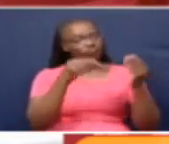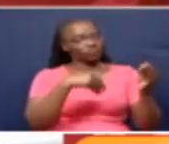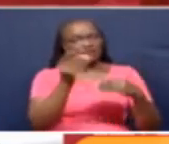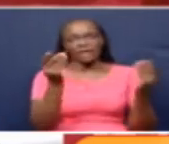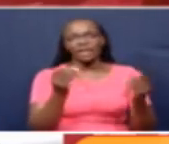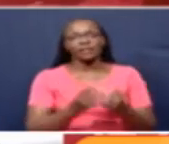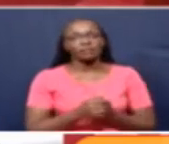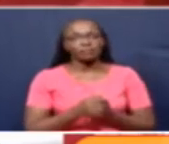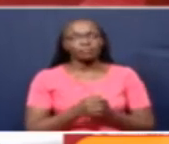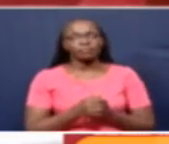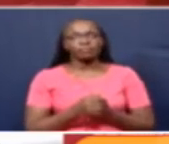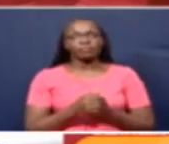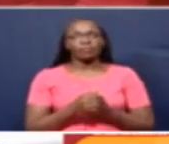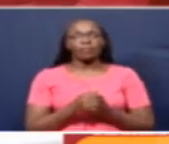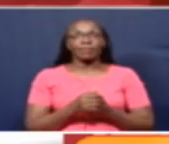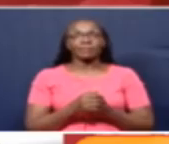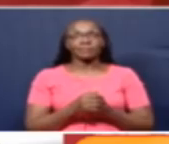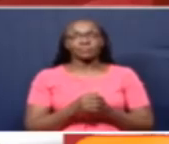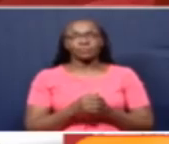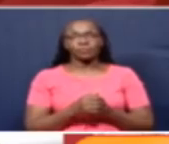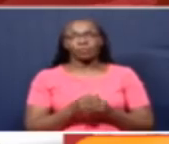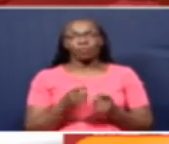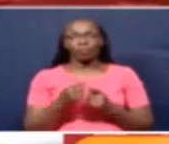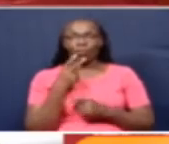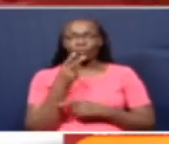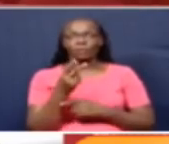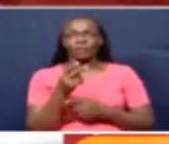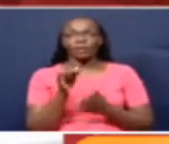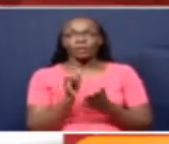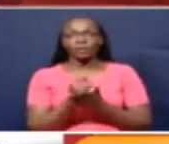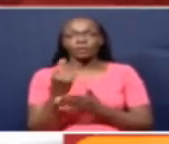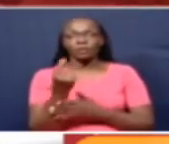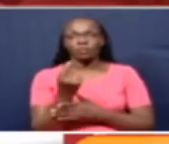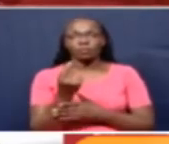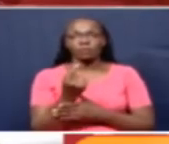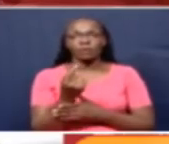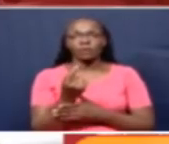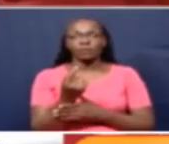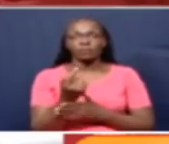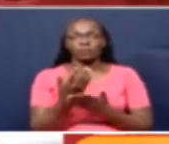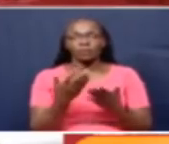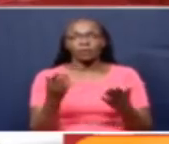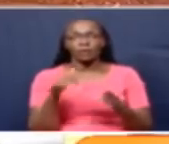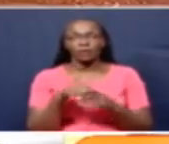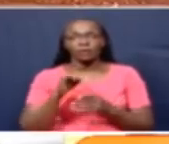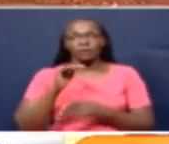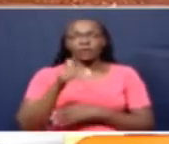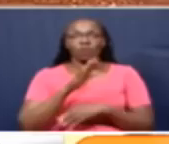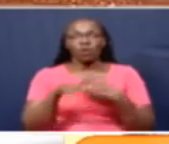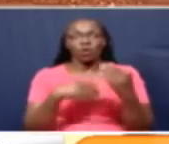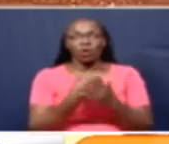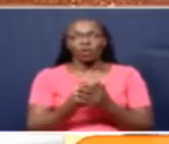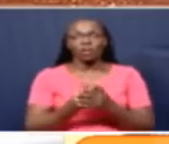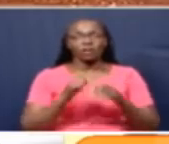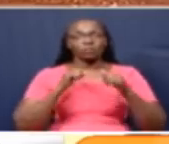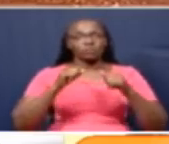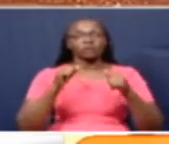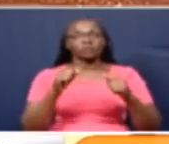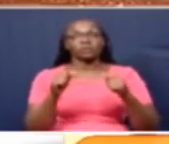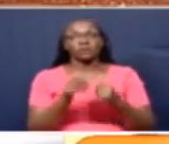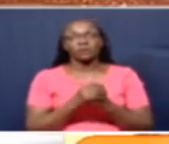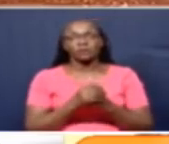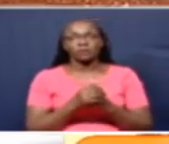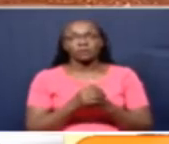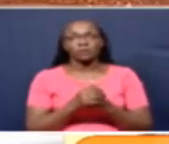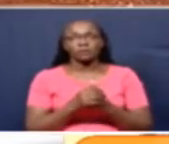come visit you at Sal Davis. Oh, that was the only nightclub in town. Really? I'm telling you the truth. All the big guys that you know, the big shots. Go on. Were in